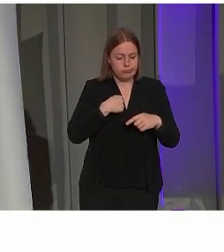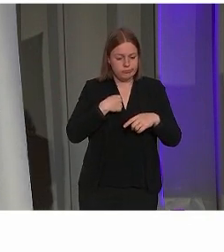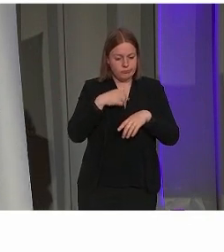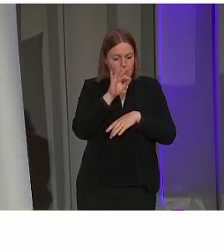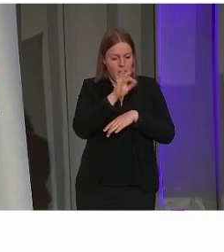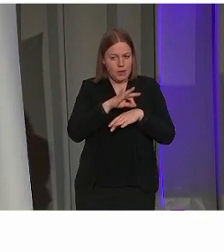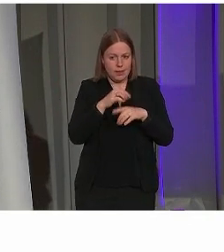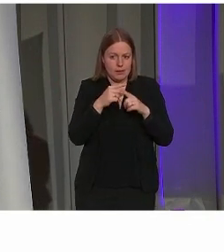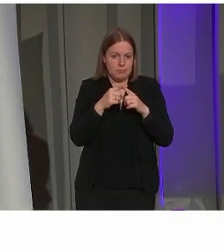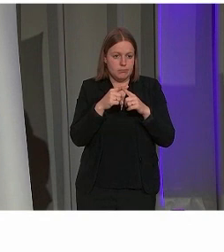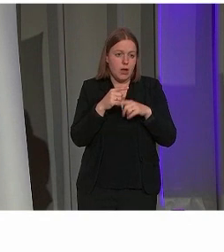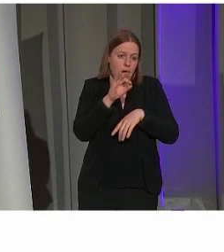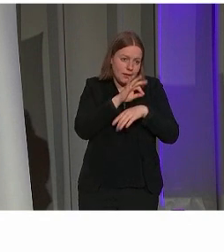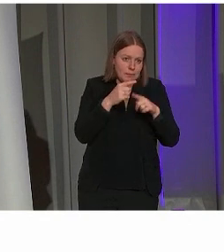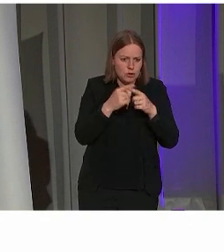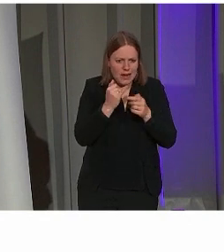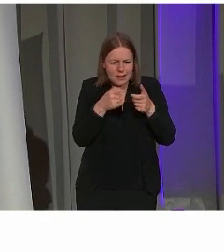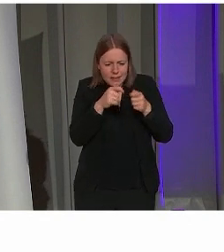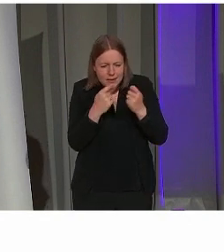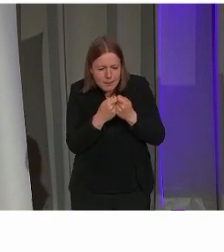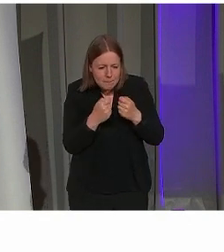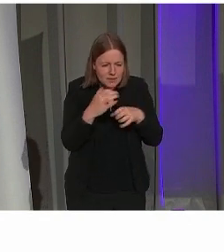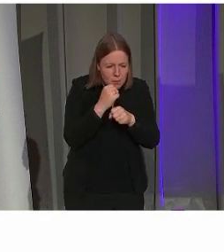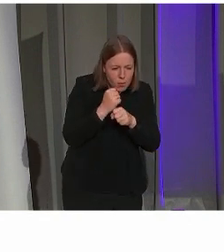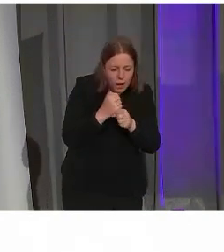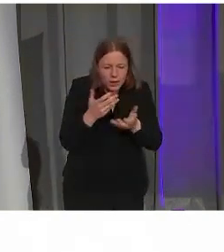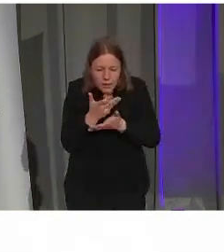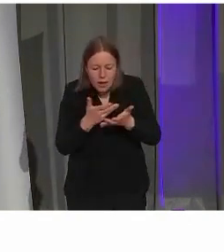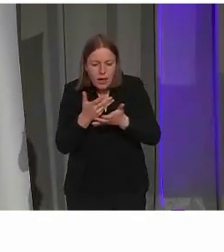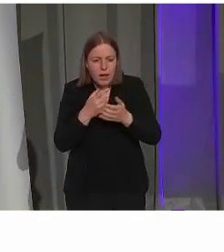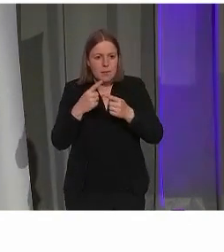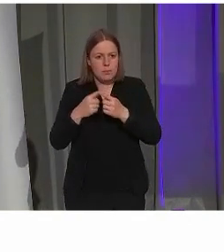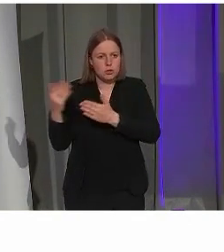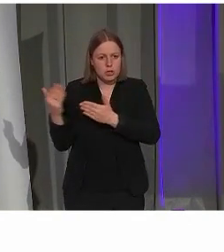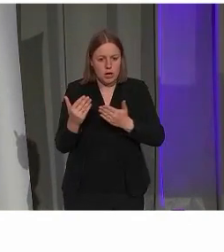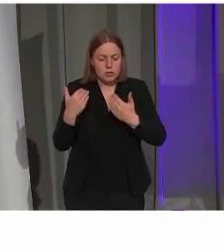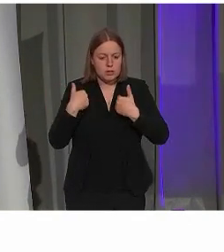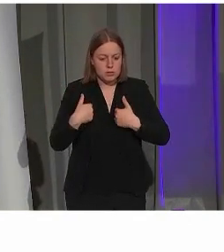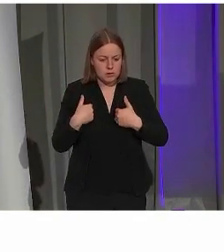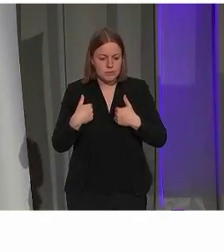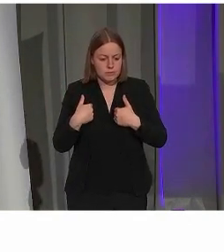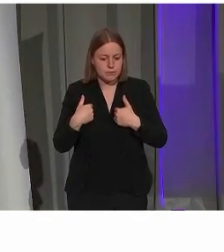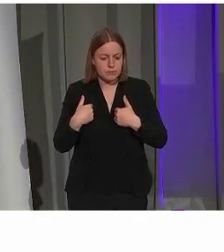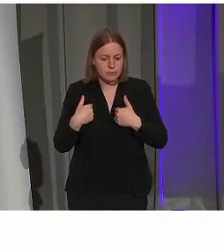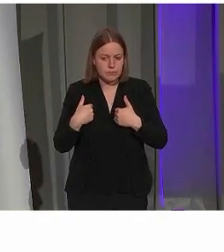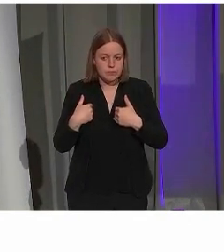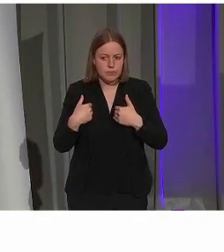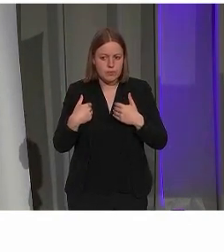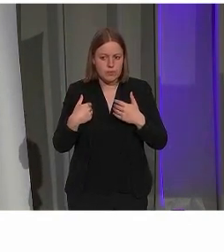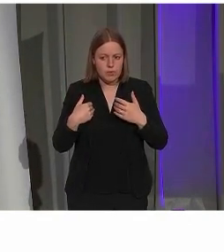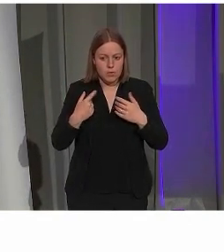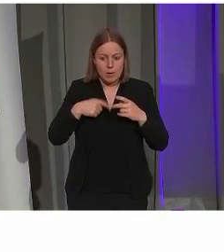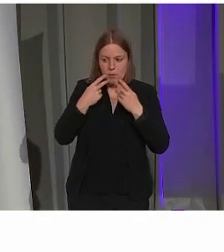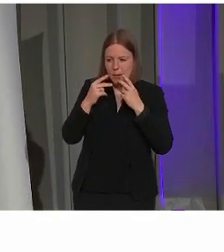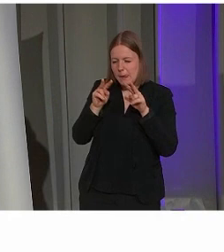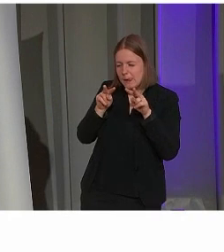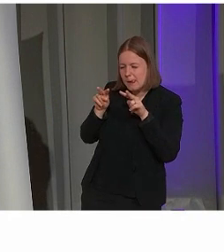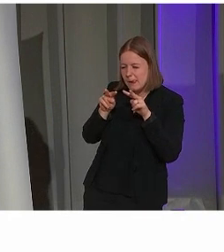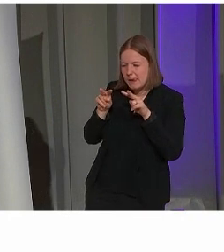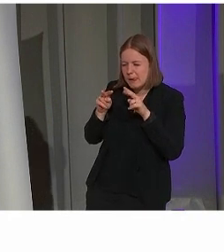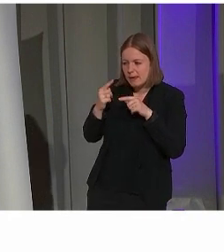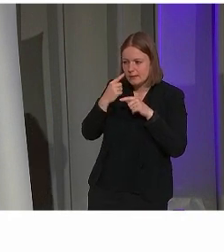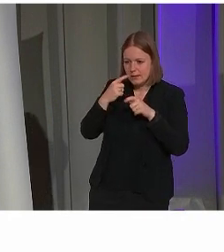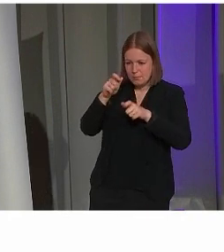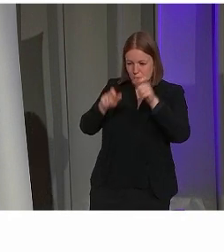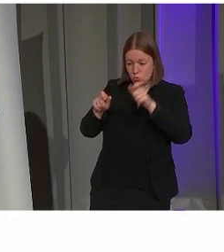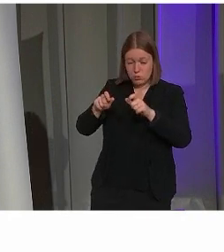responsible, it was, without being identified, being a fly on the wall, watching people with a